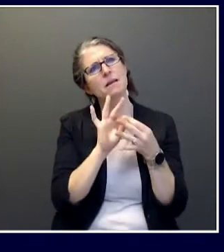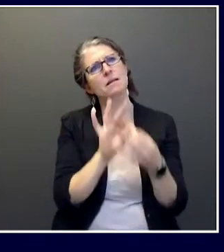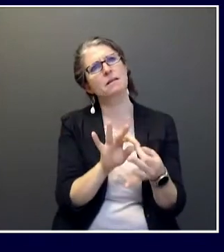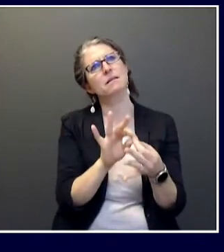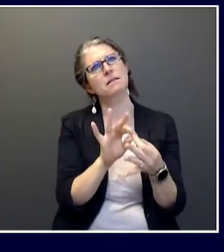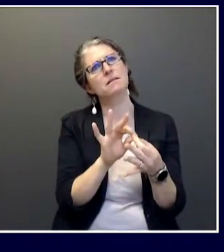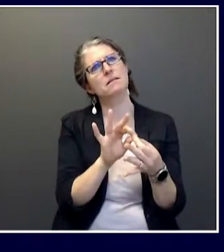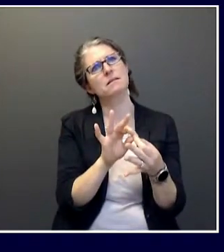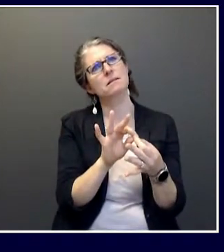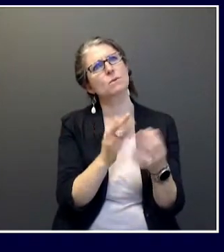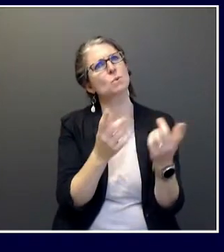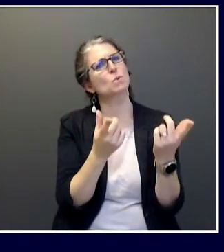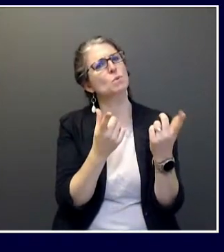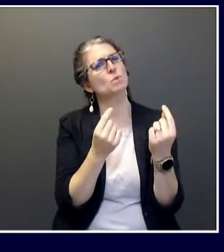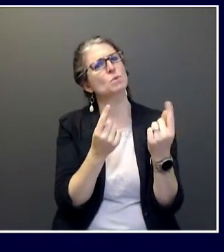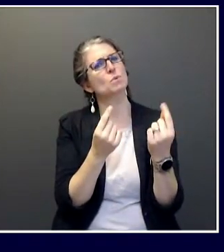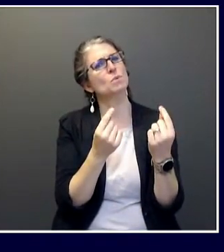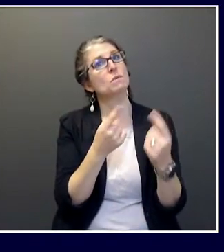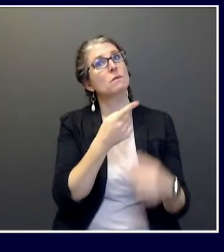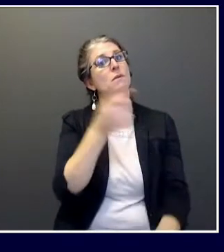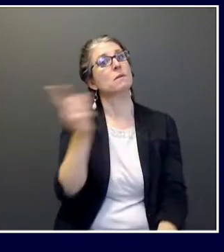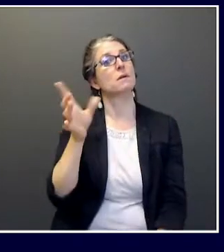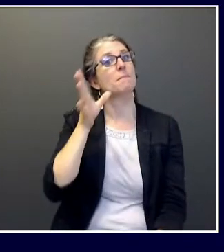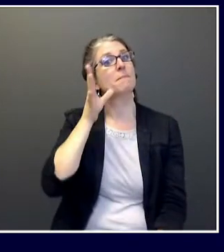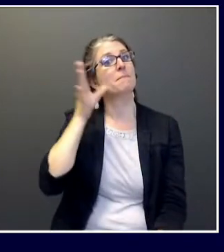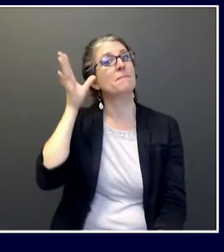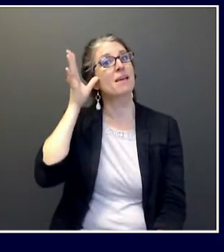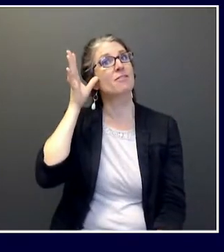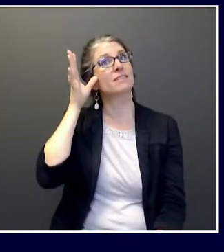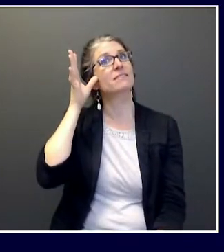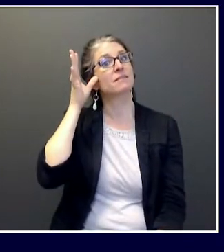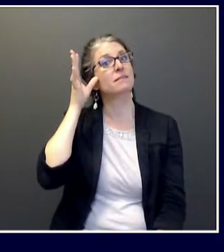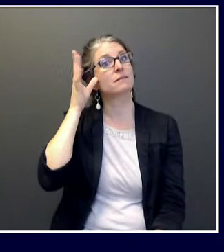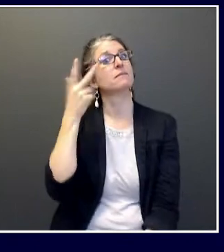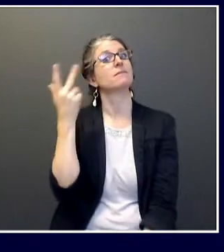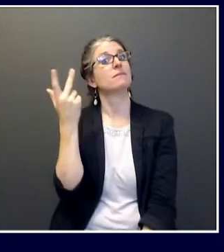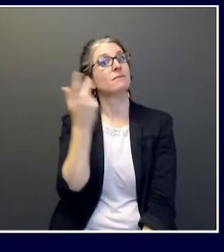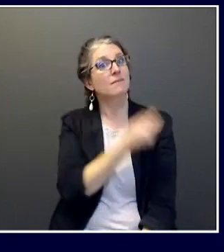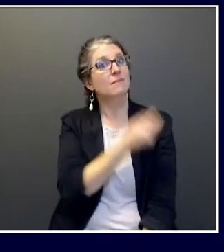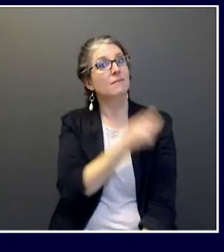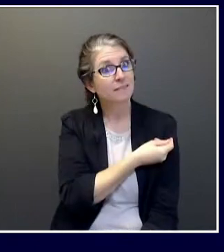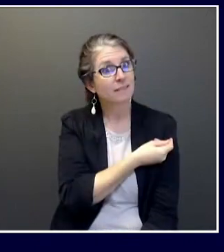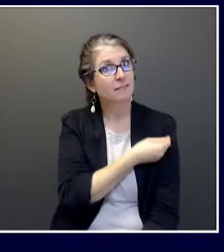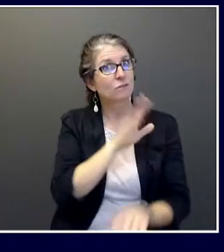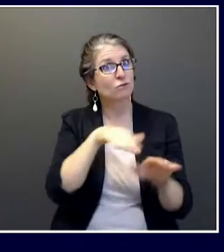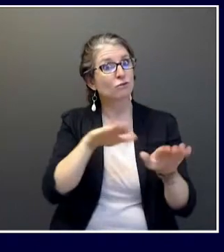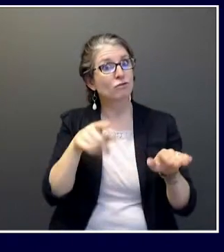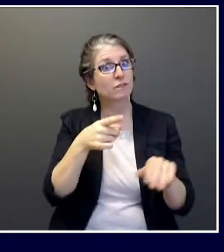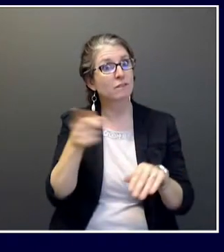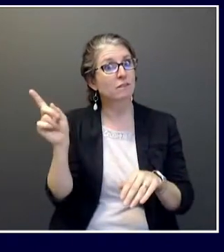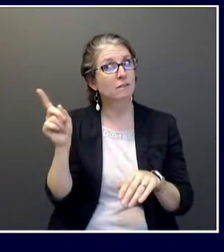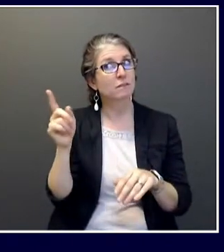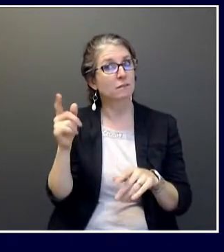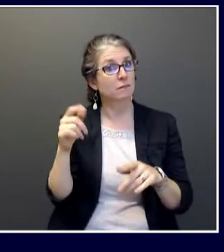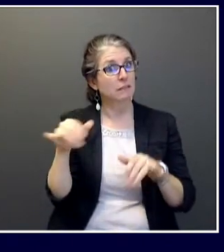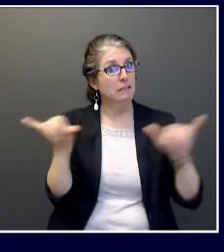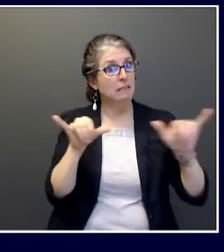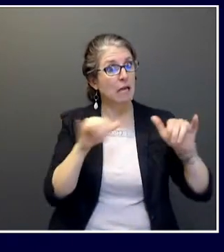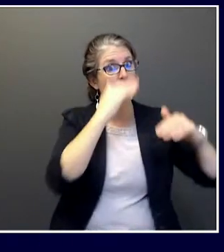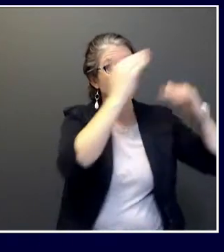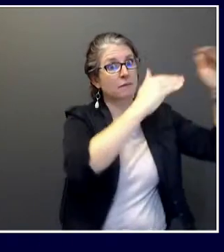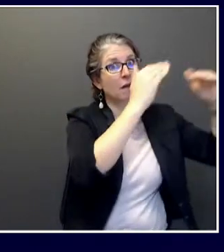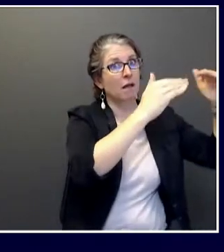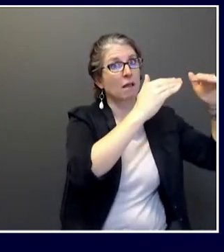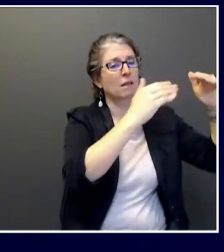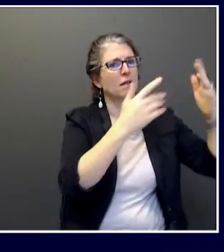I feel like it might be a little bit different, or maybe not, than the messaging we've had for adults who might be vaccine hesitant. I think there are